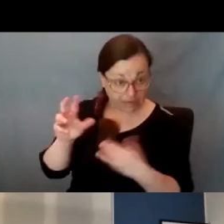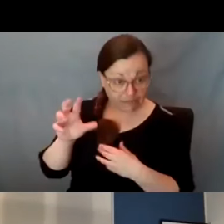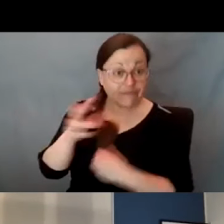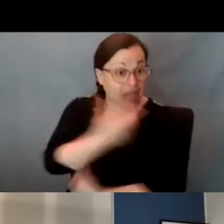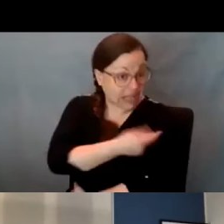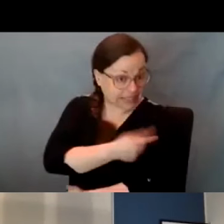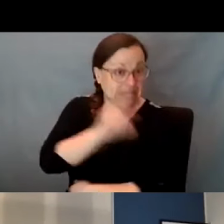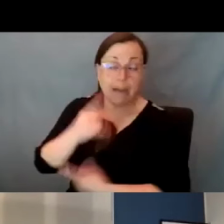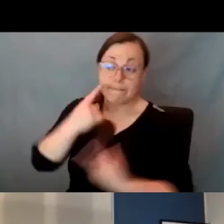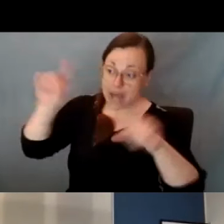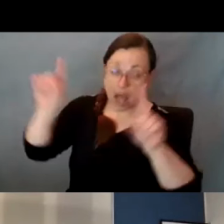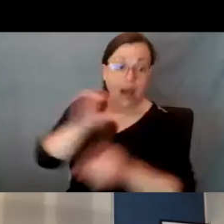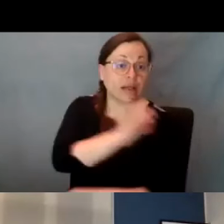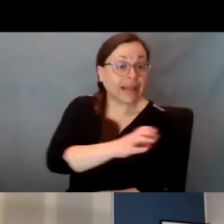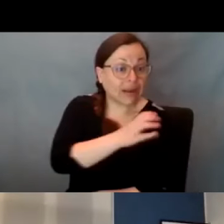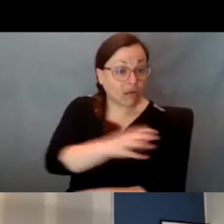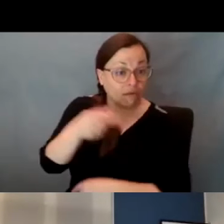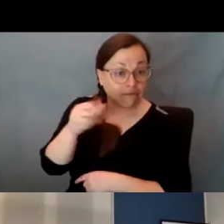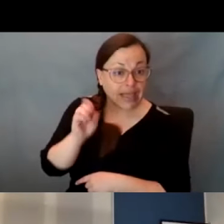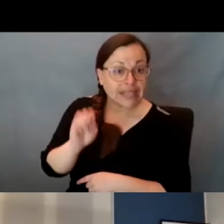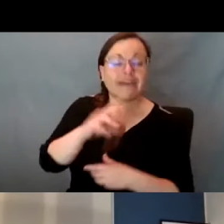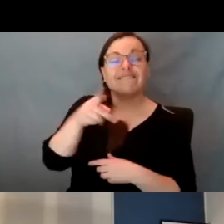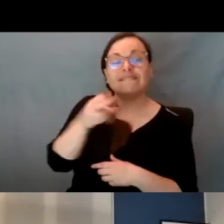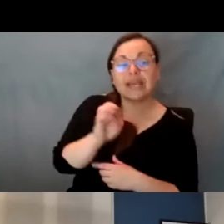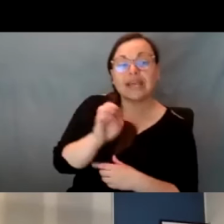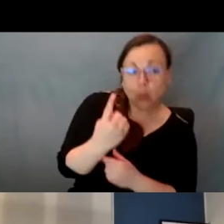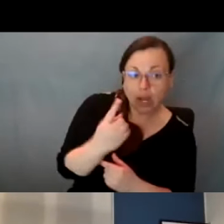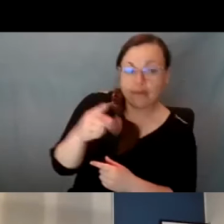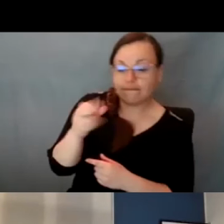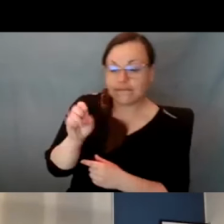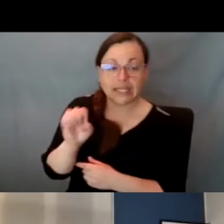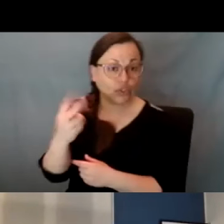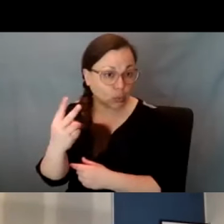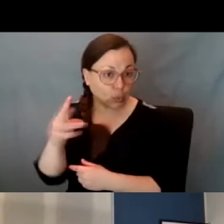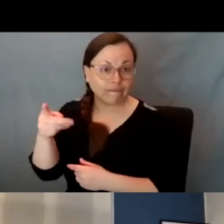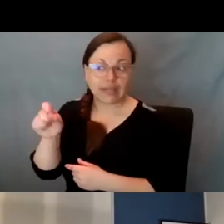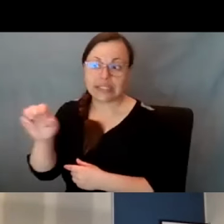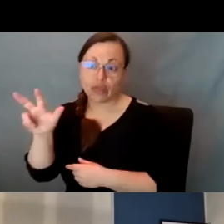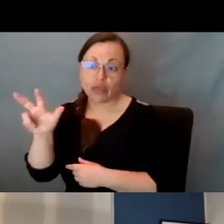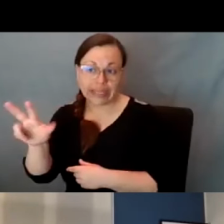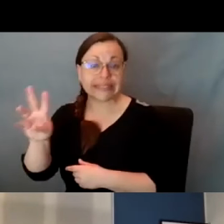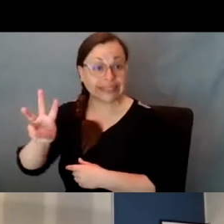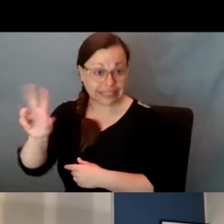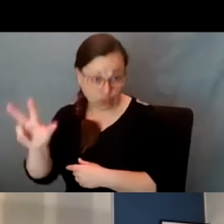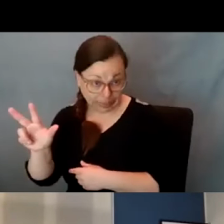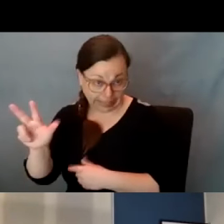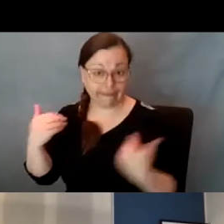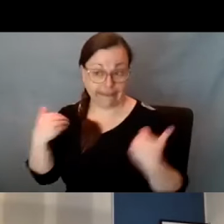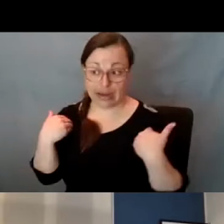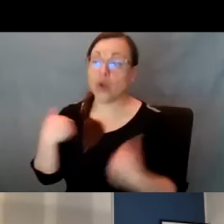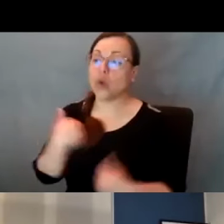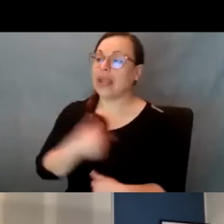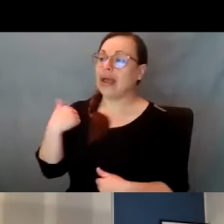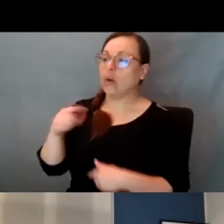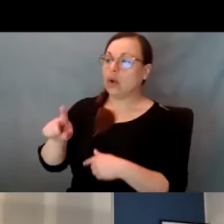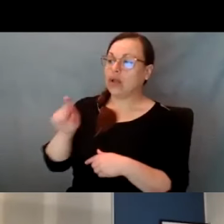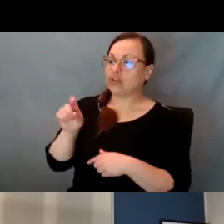phase 1, phase 2, phase 3, 63 of them. We have 174 who are behind in